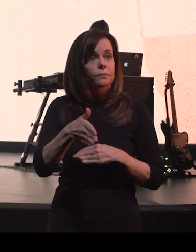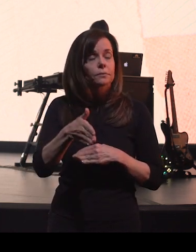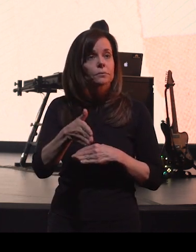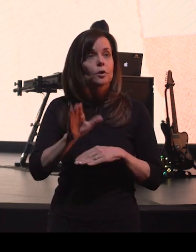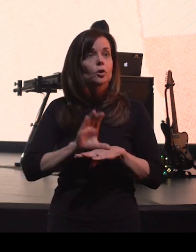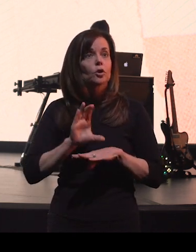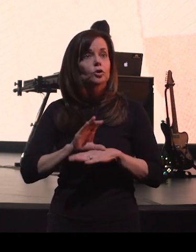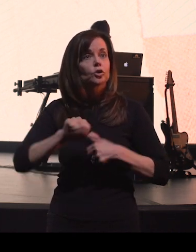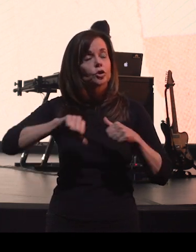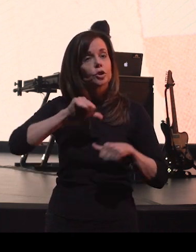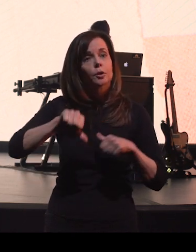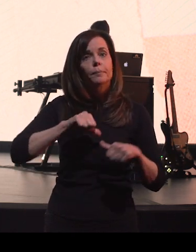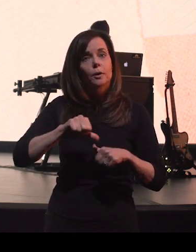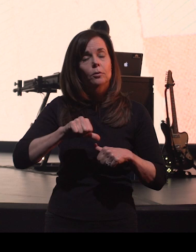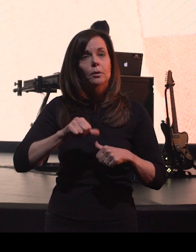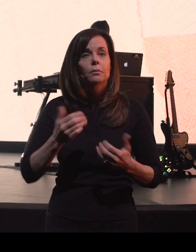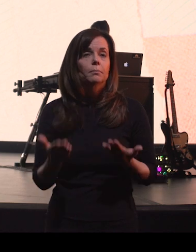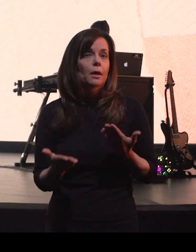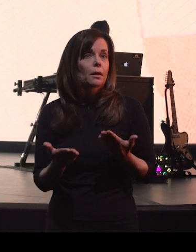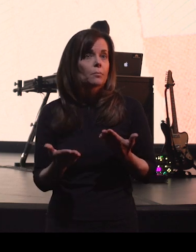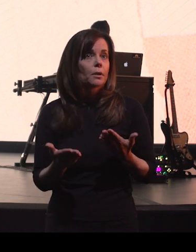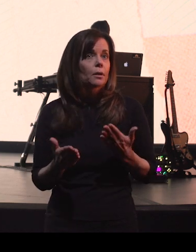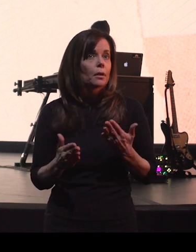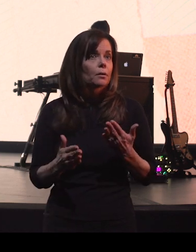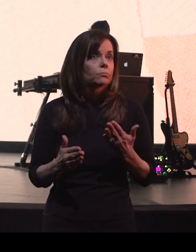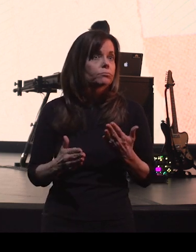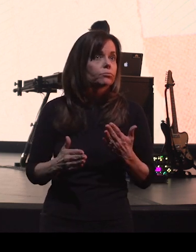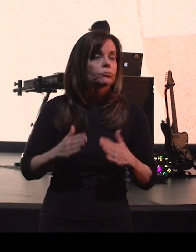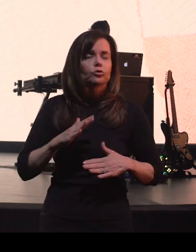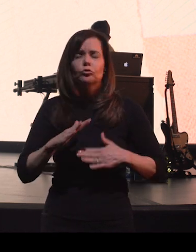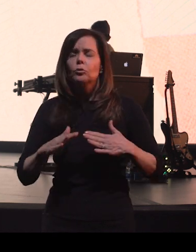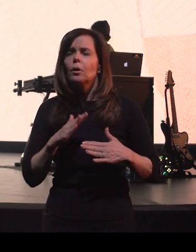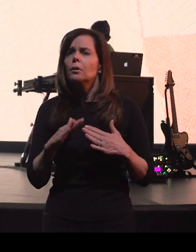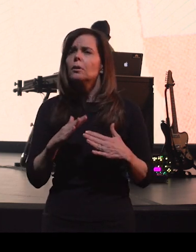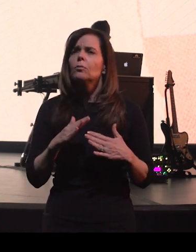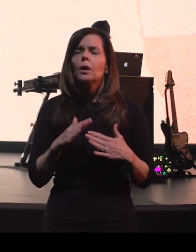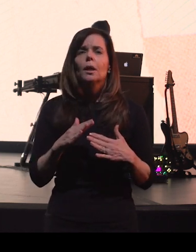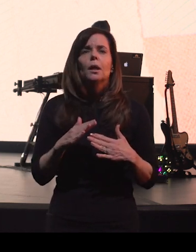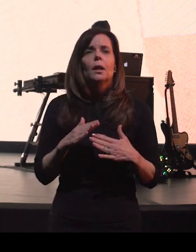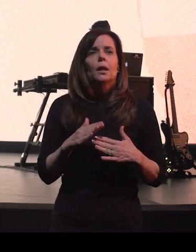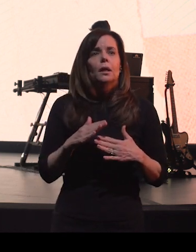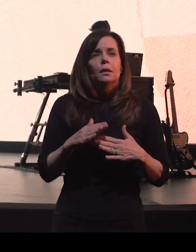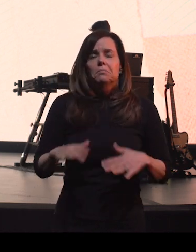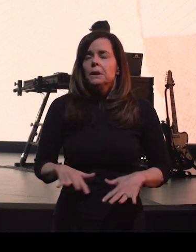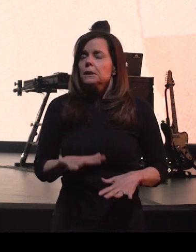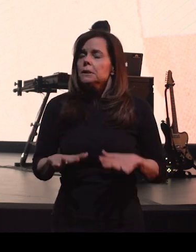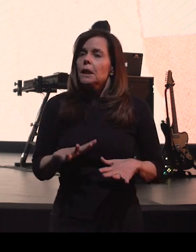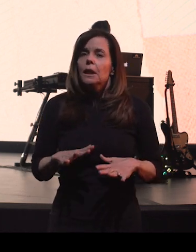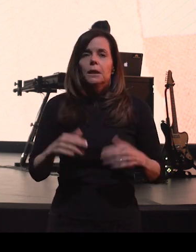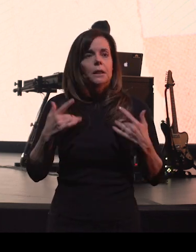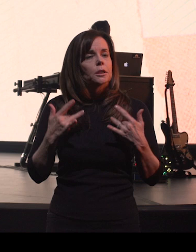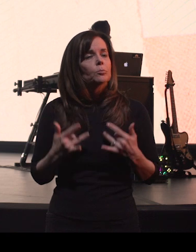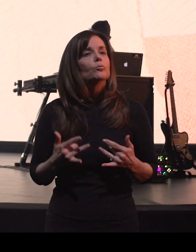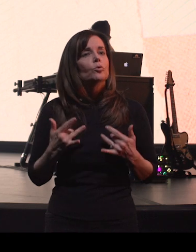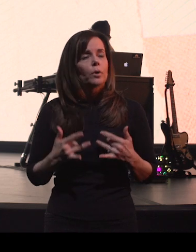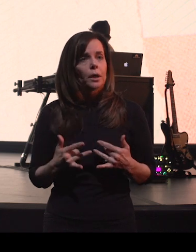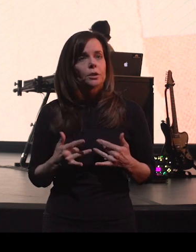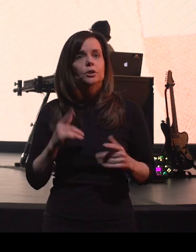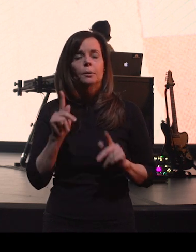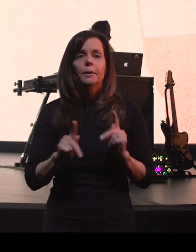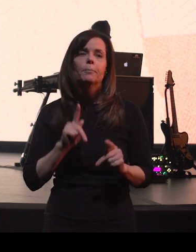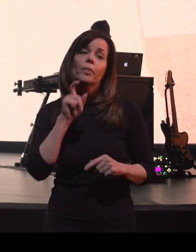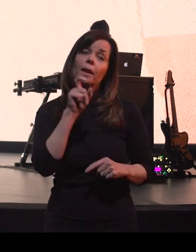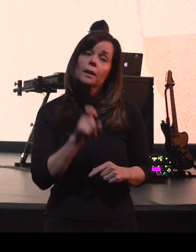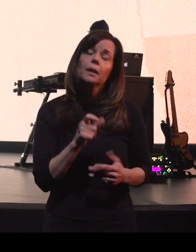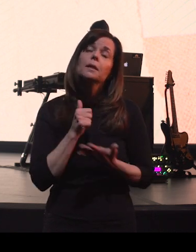just with some emotional anxiety, depression, anything along those lines. People who could use some help